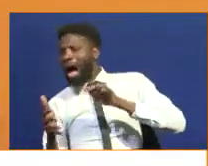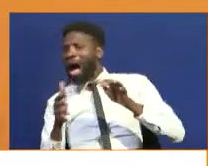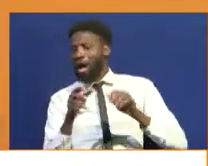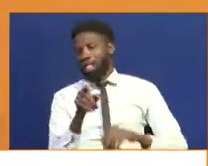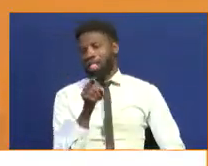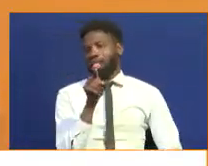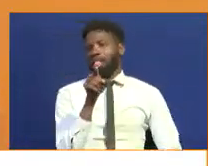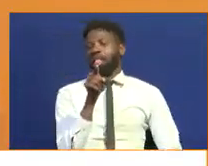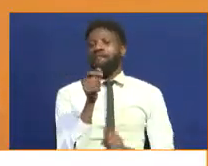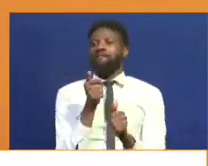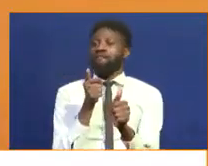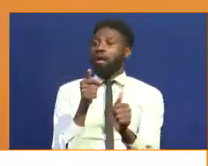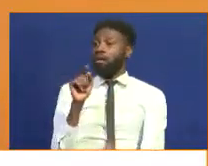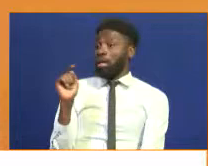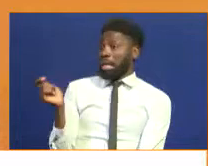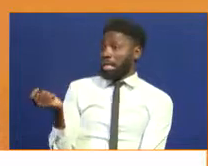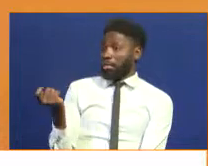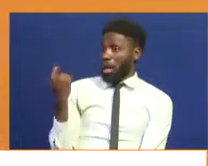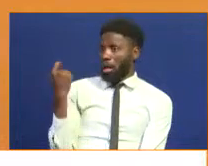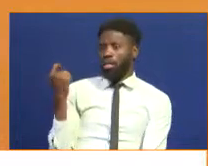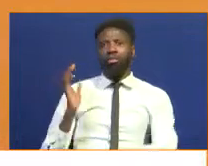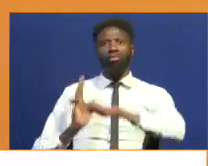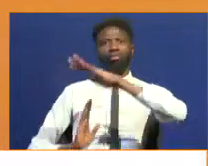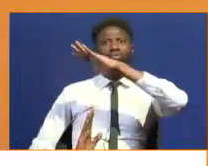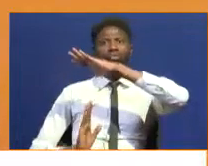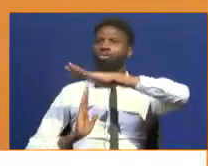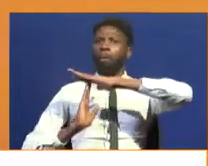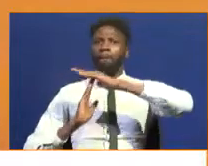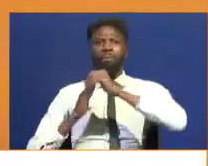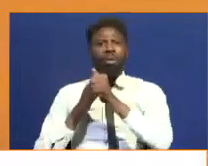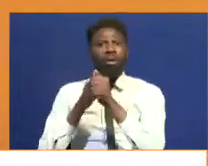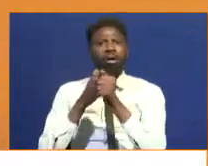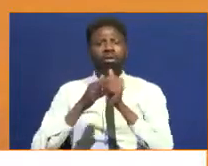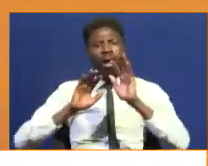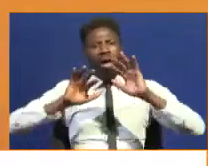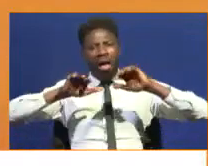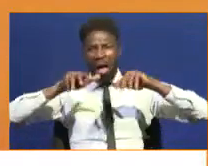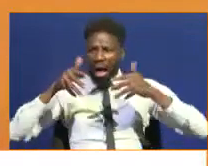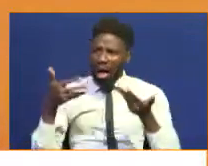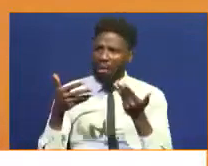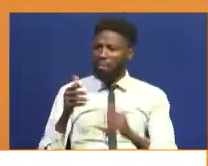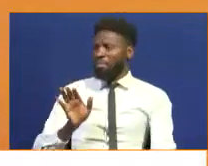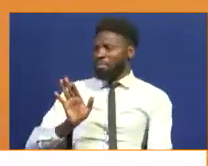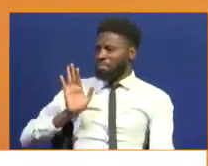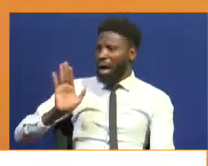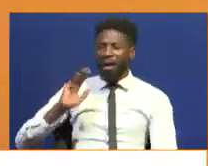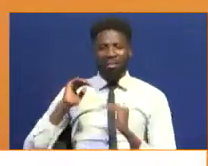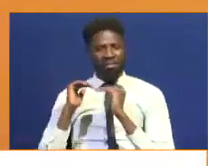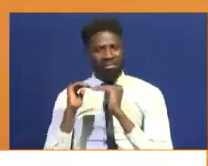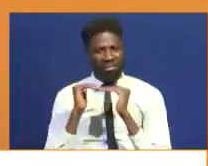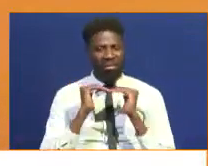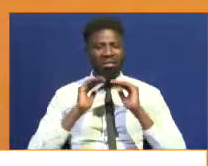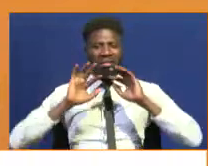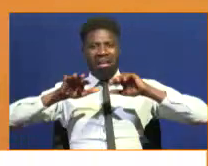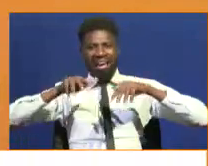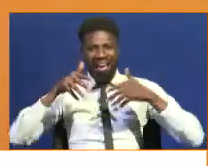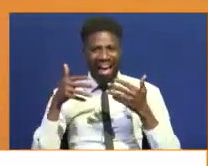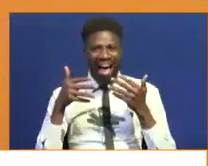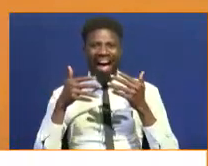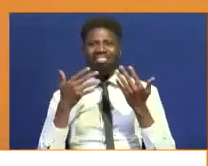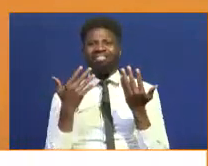the bench-setting countries mm-hmm. in terms of how they deal with their democratic space, mm-hmm. Having